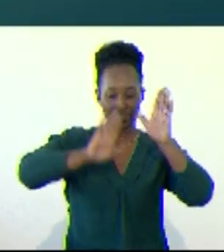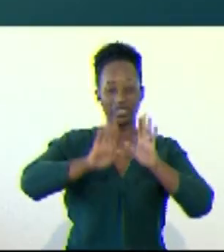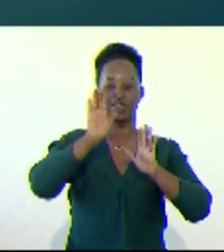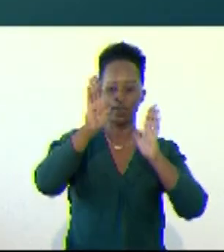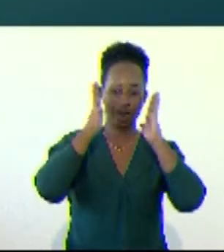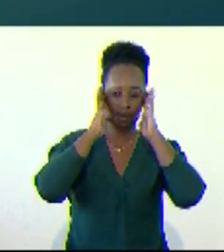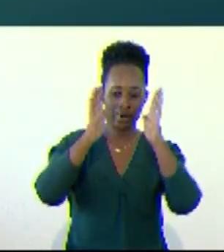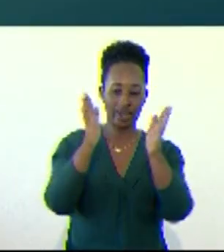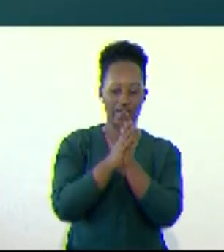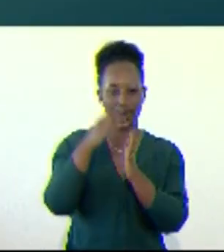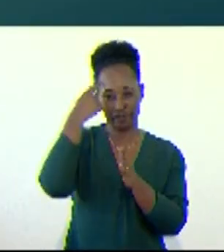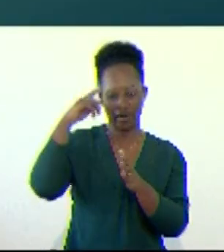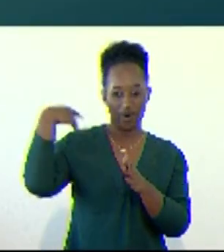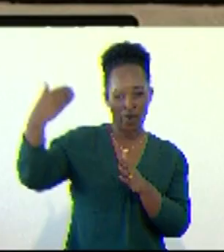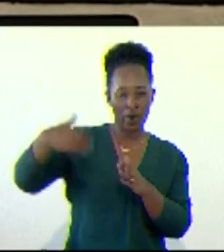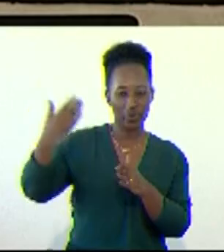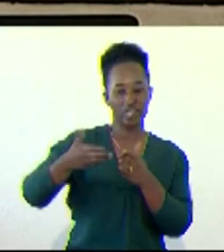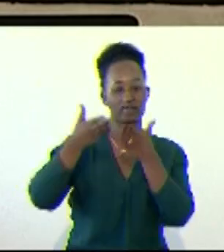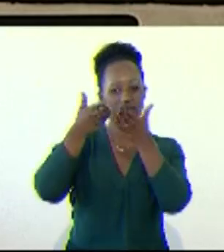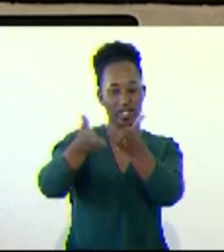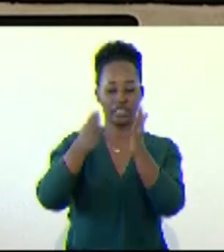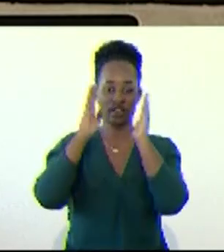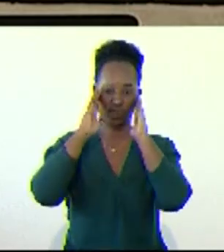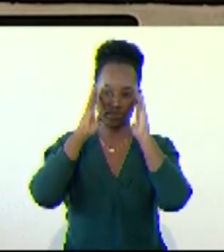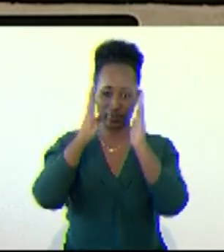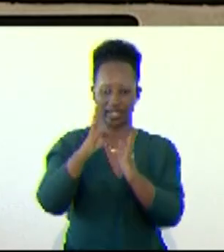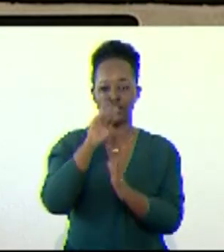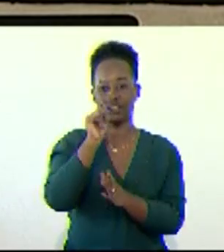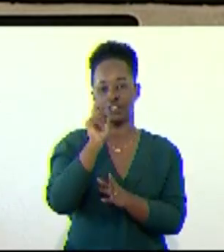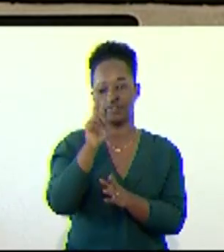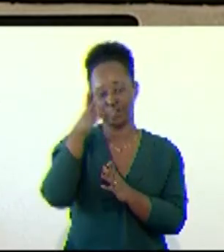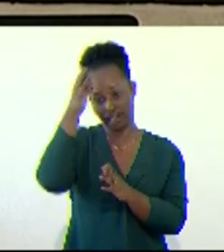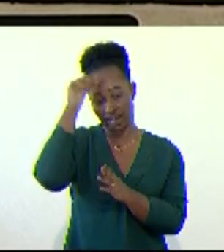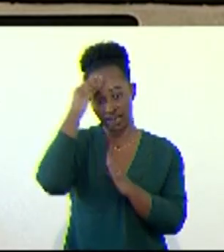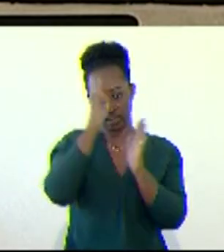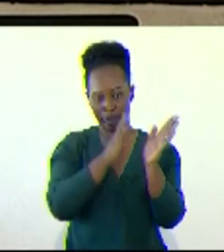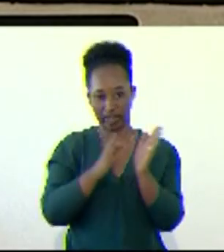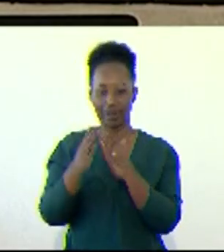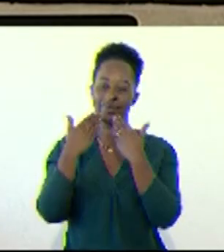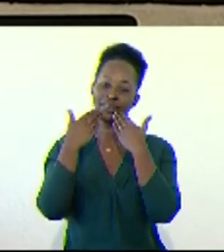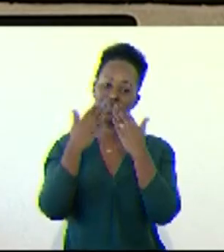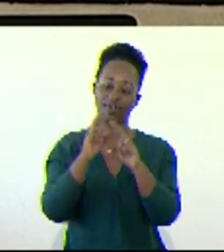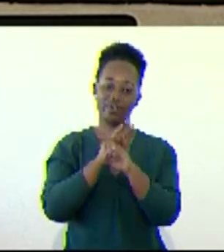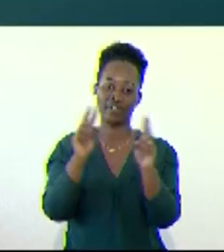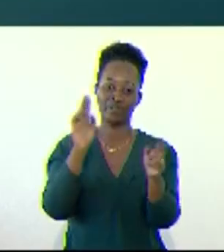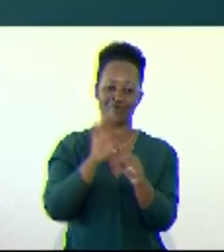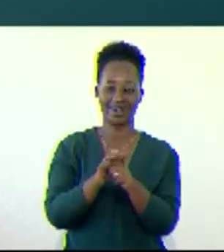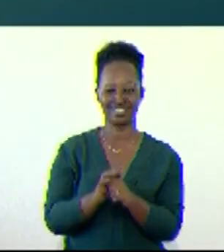and for always being there to follow the TV learning programs. Thank you very much.